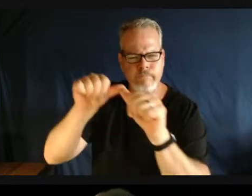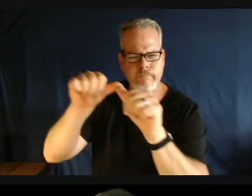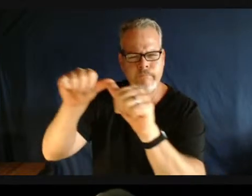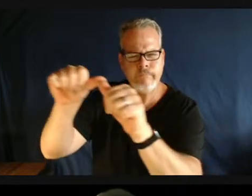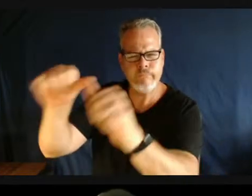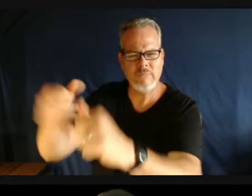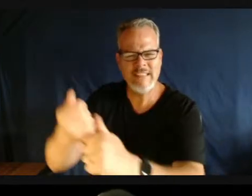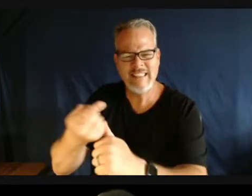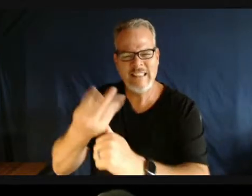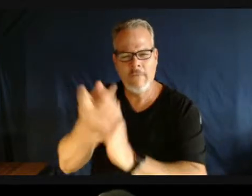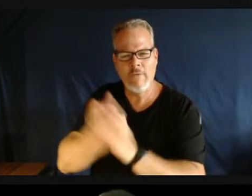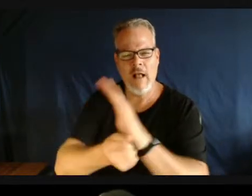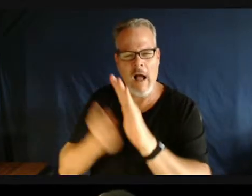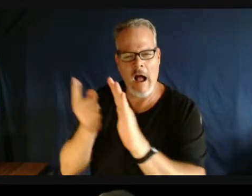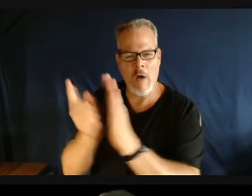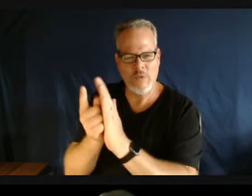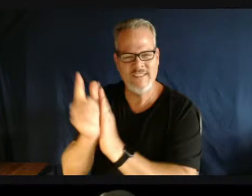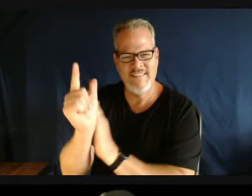stops.